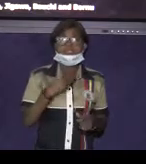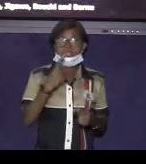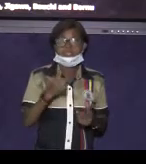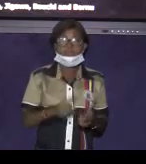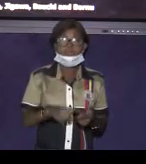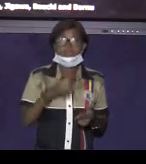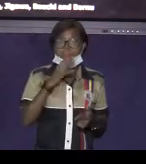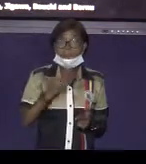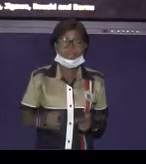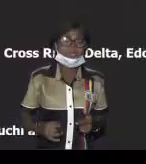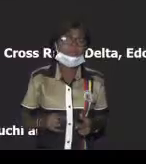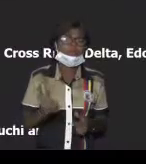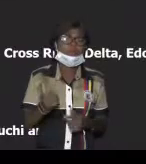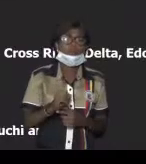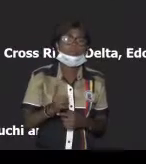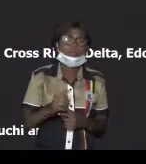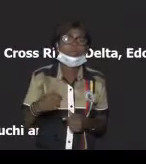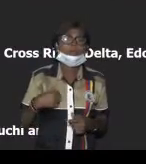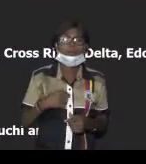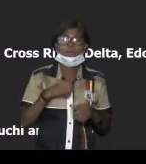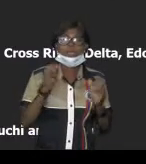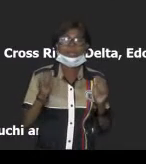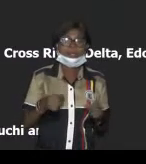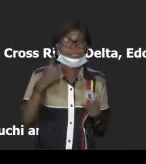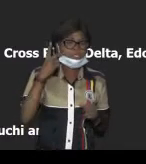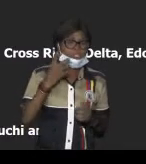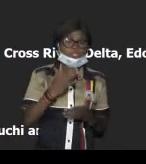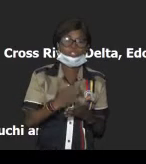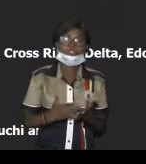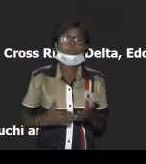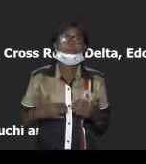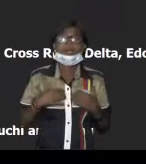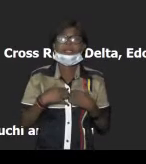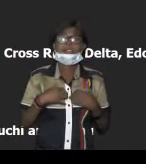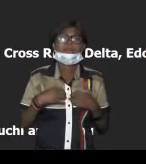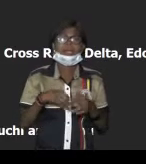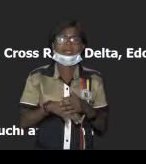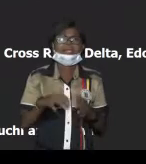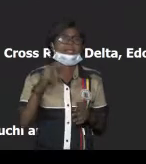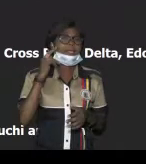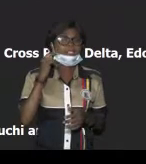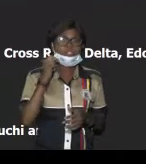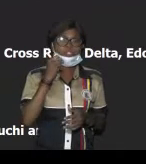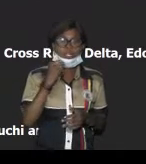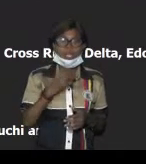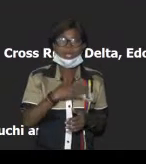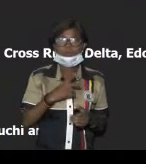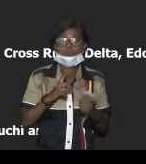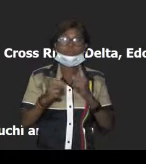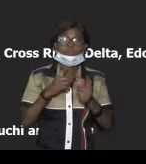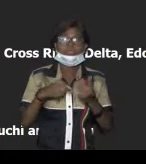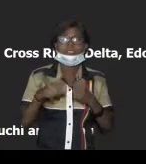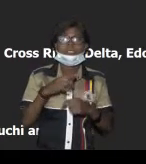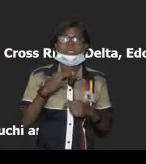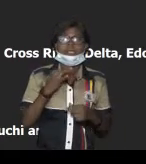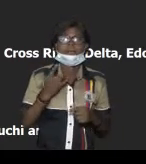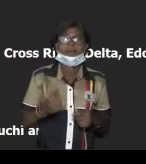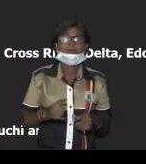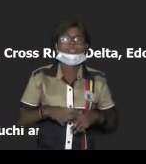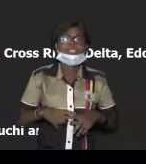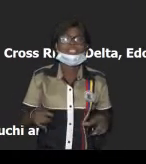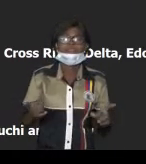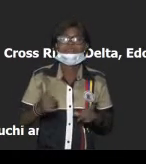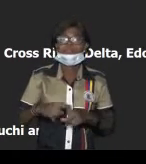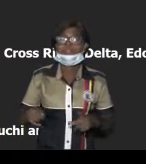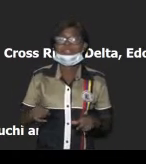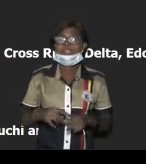the region where each particular animal is mostly adopted in Nigeria. And we talked about savanna